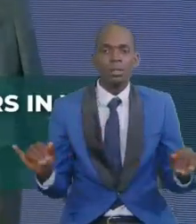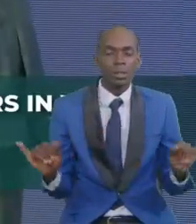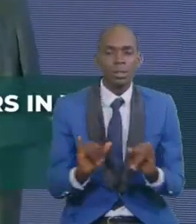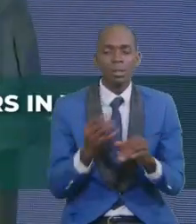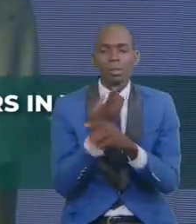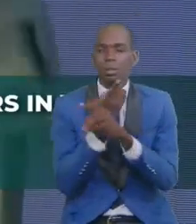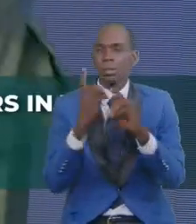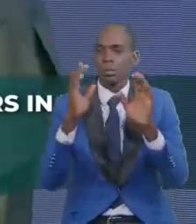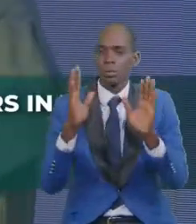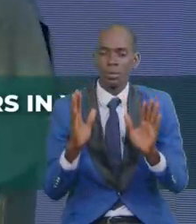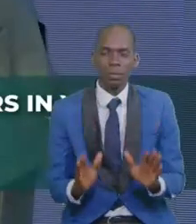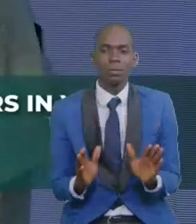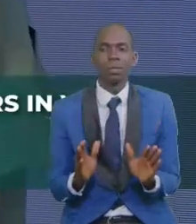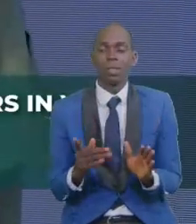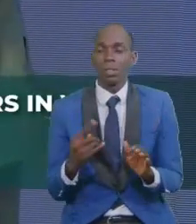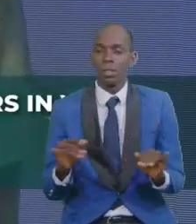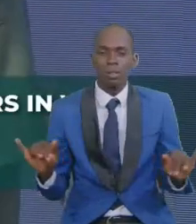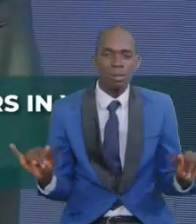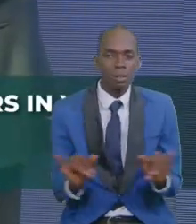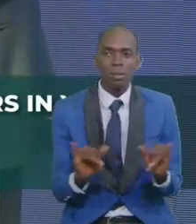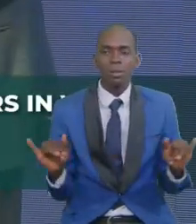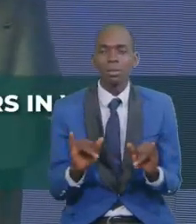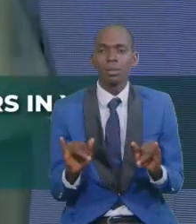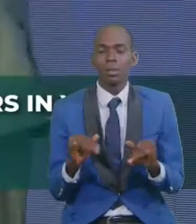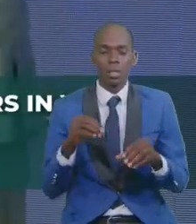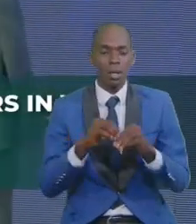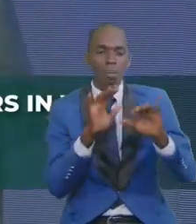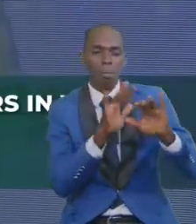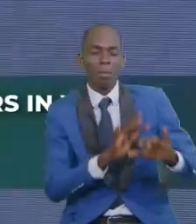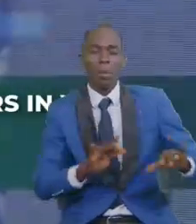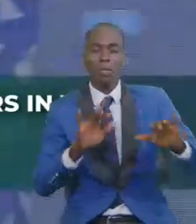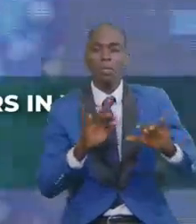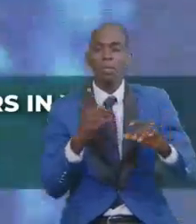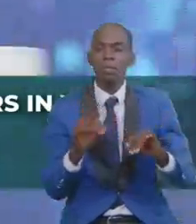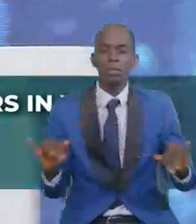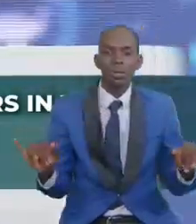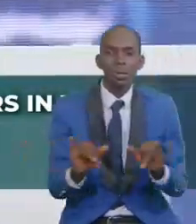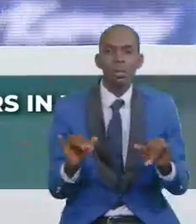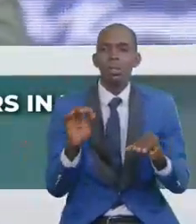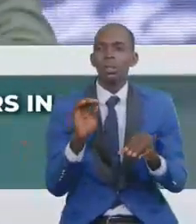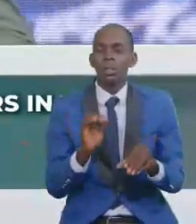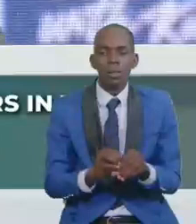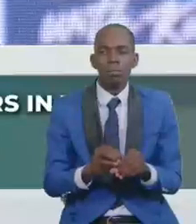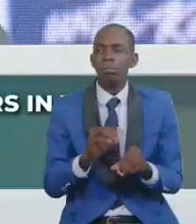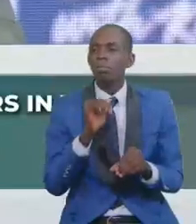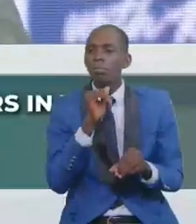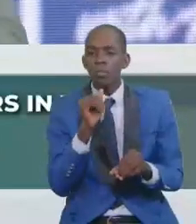Deliverer, the same in mercy, the same in no